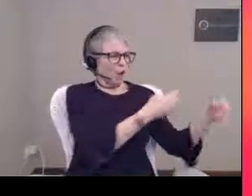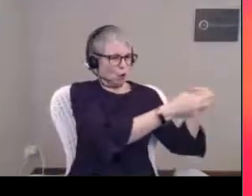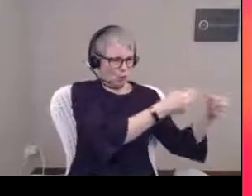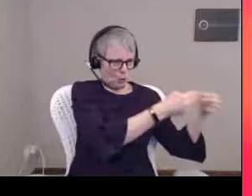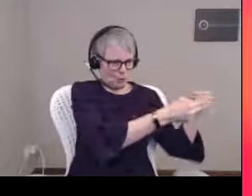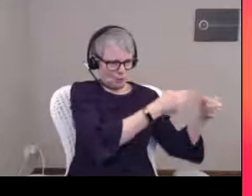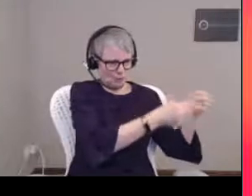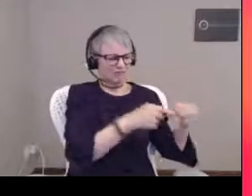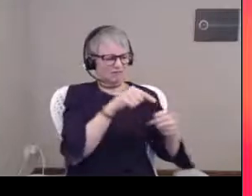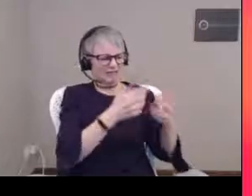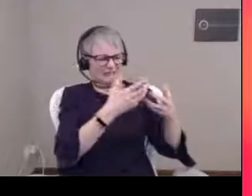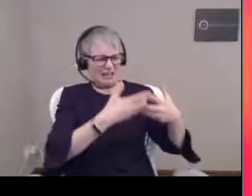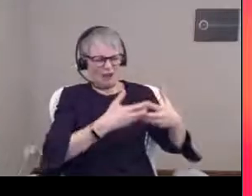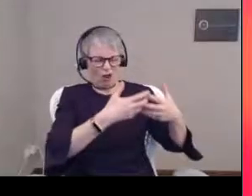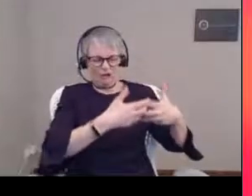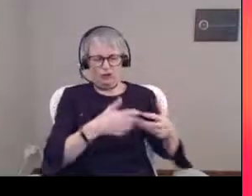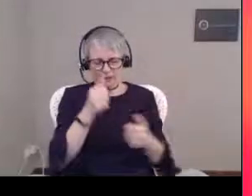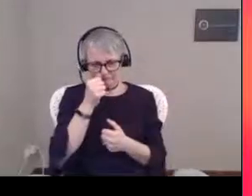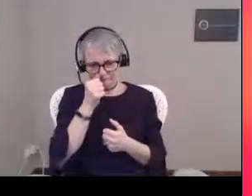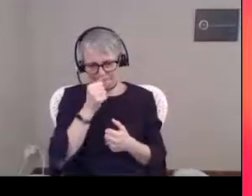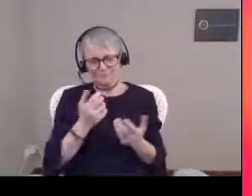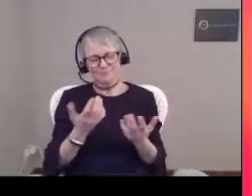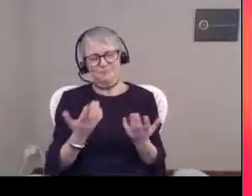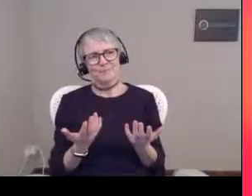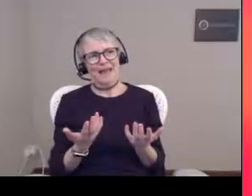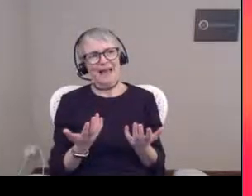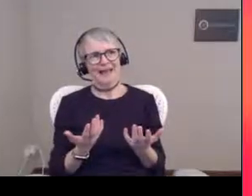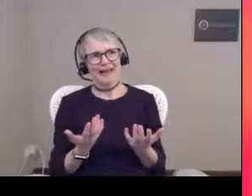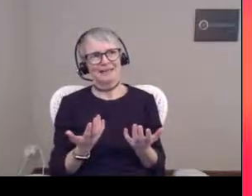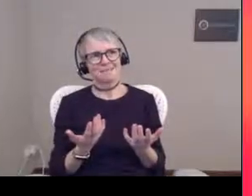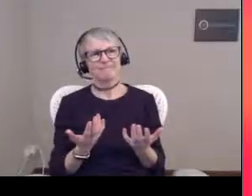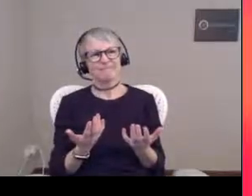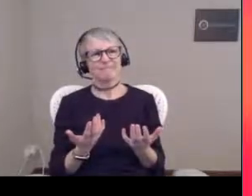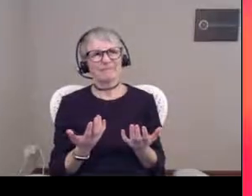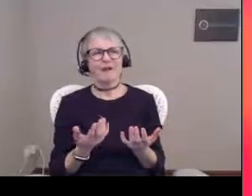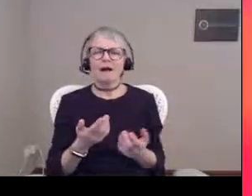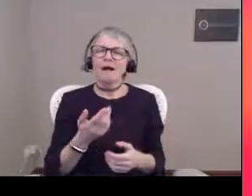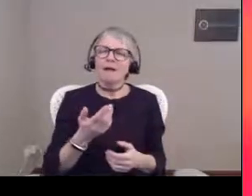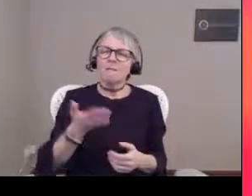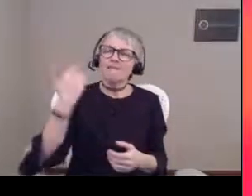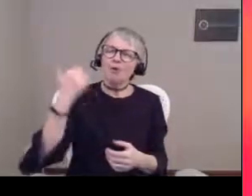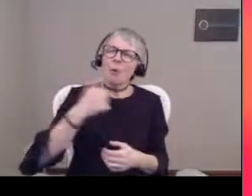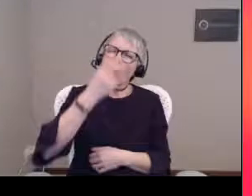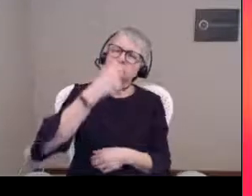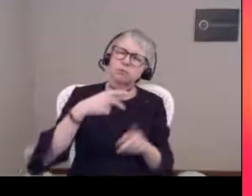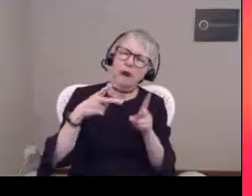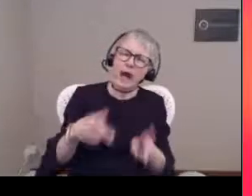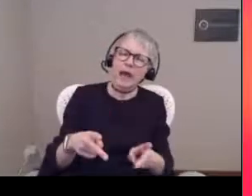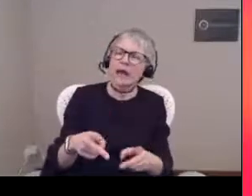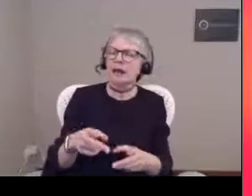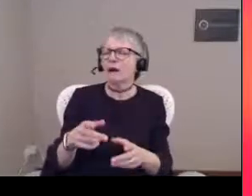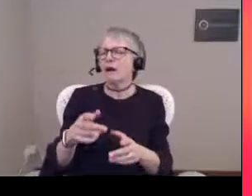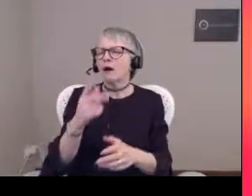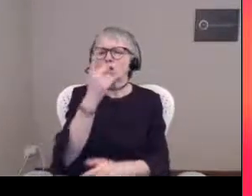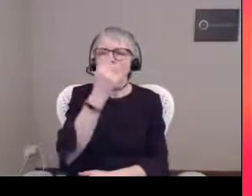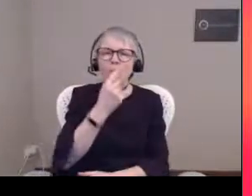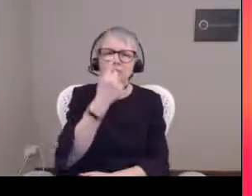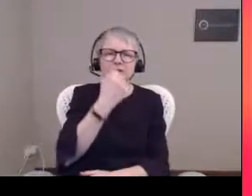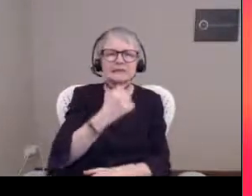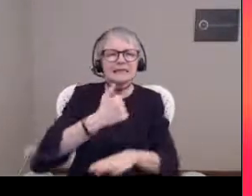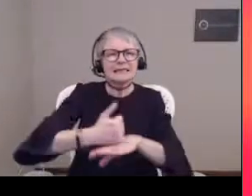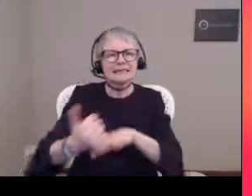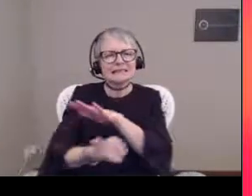after technology now. We very much try to move away from the competency-based questioning, the whole, can you give me a specific example? So